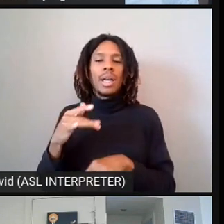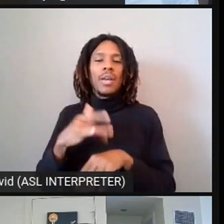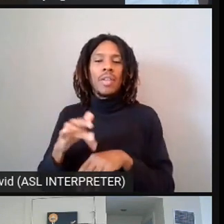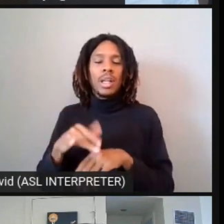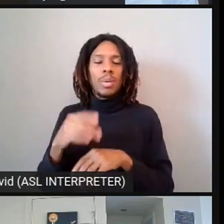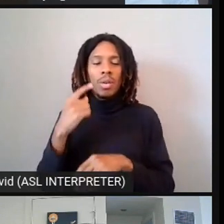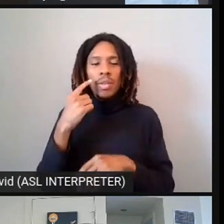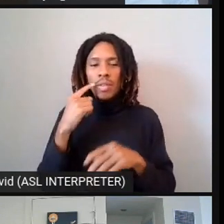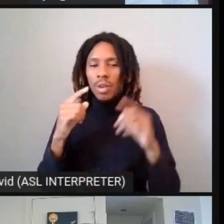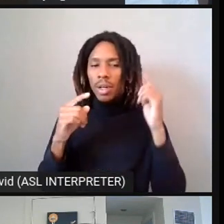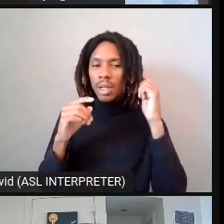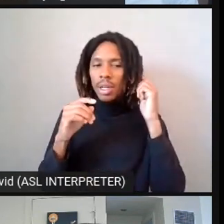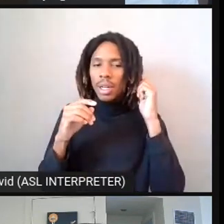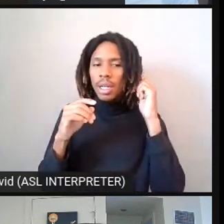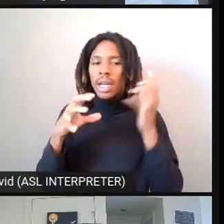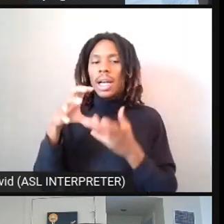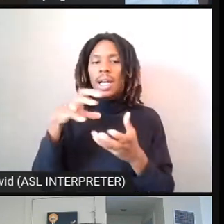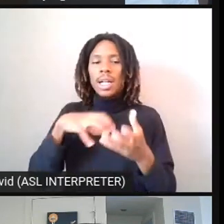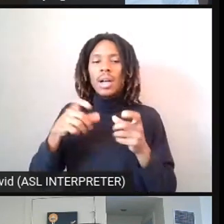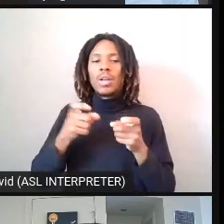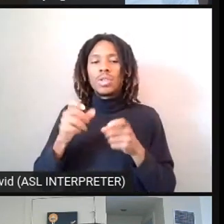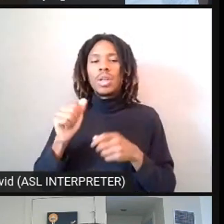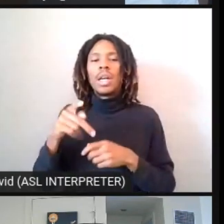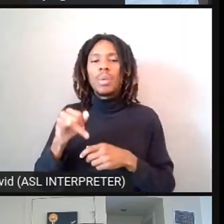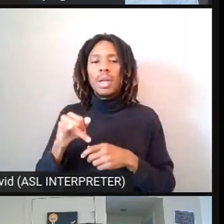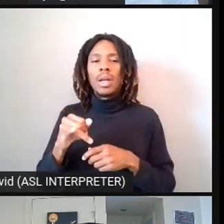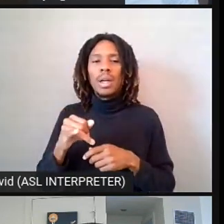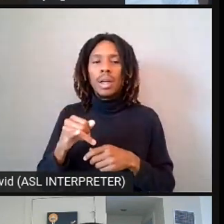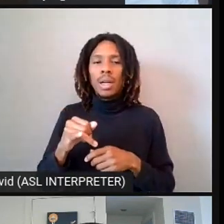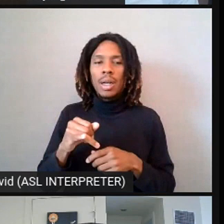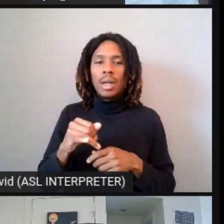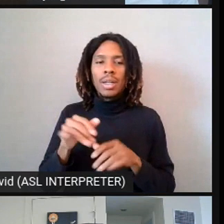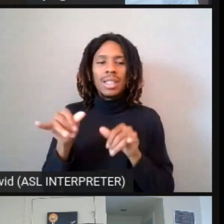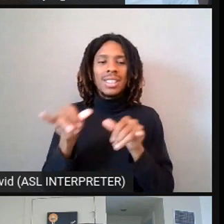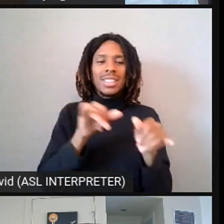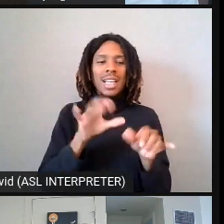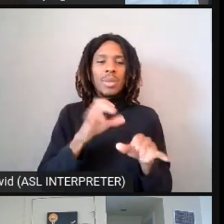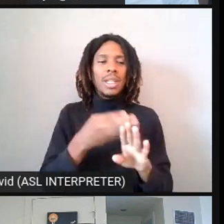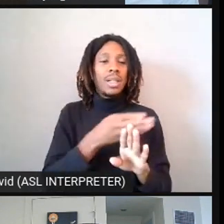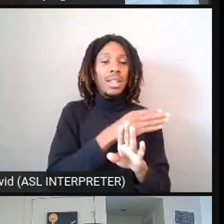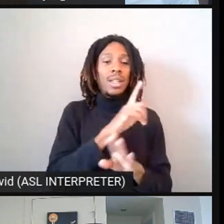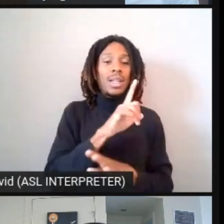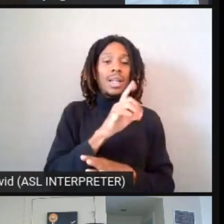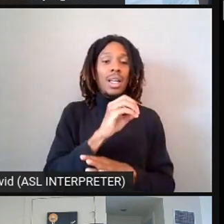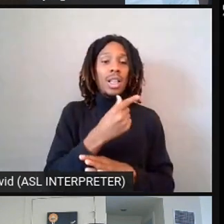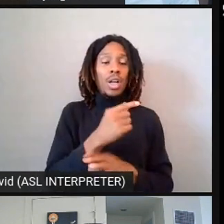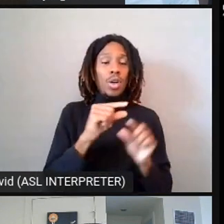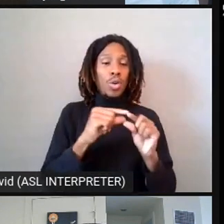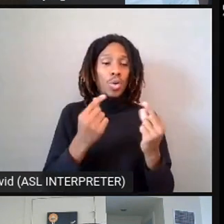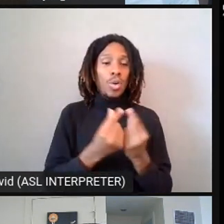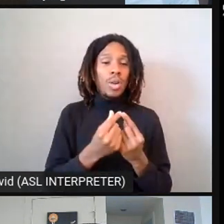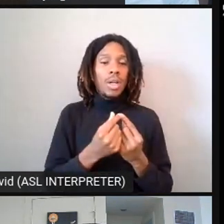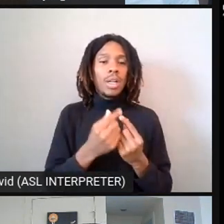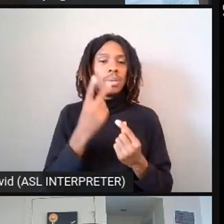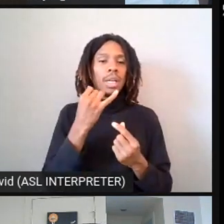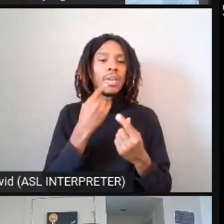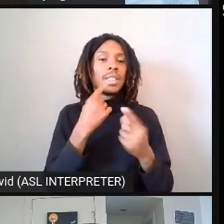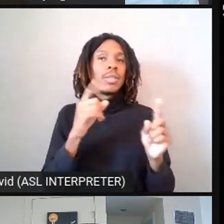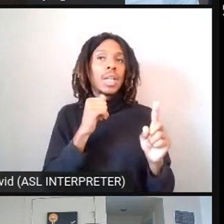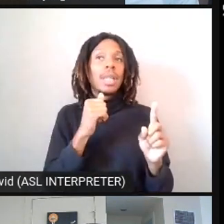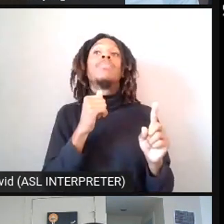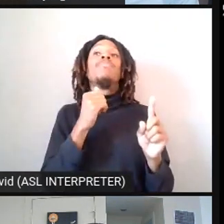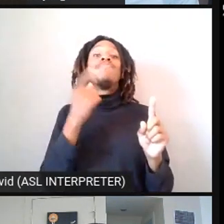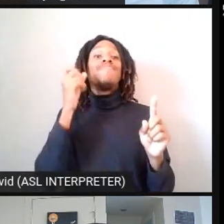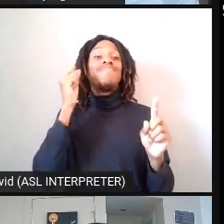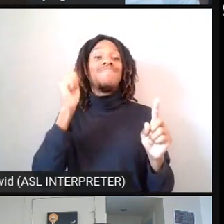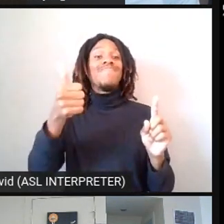and I can pass in this request token, so just the way I did for CloudWatch log group. And let's see whether this was successfully created or not. And yes,